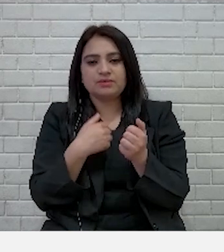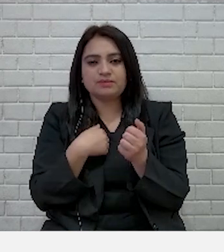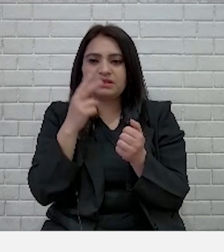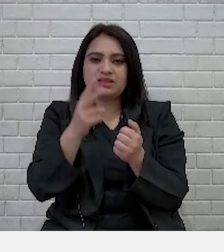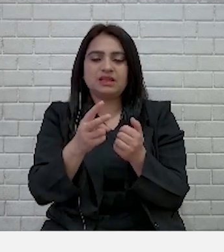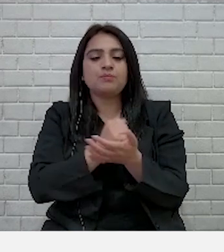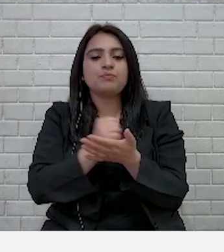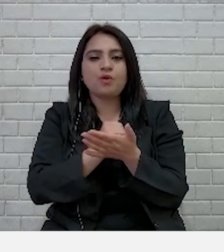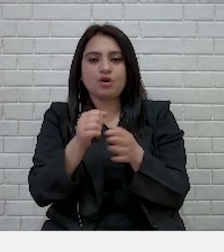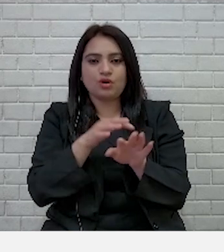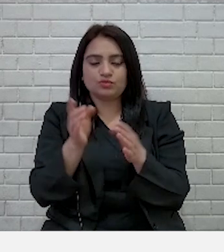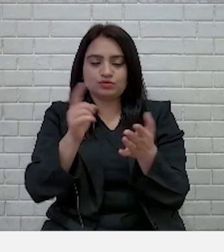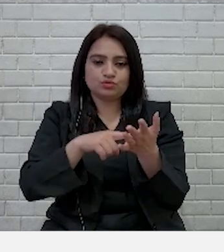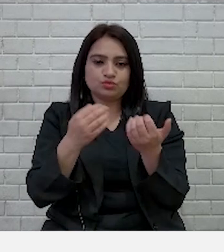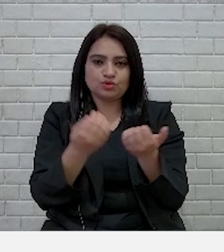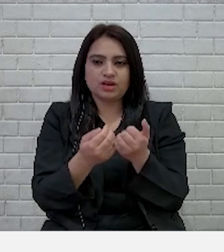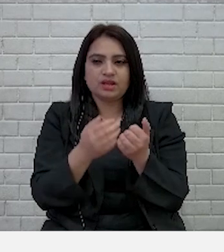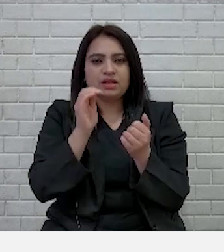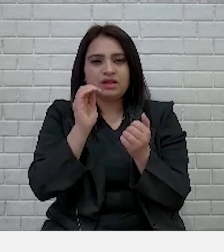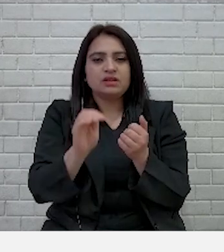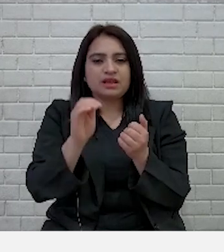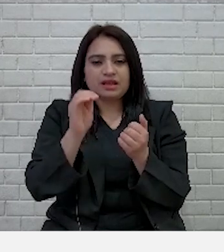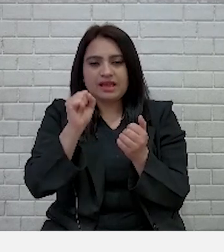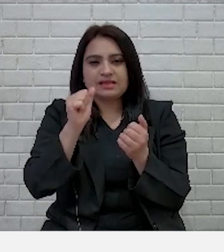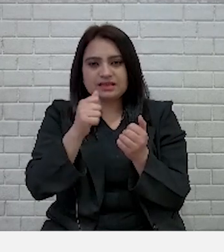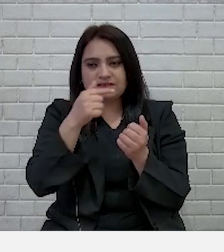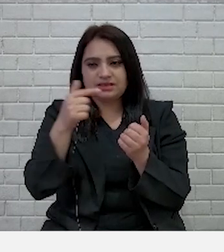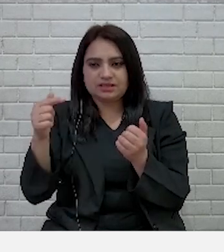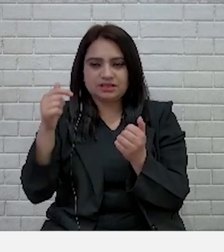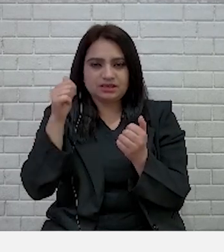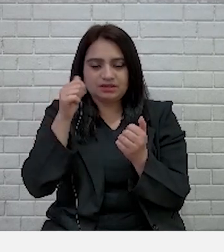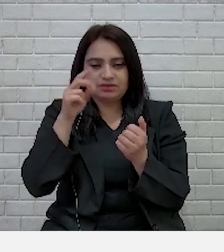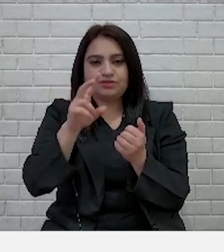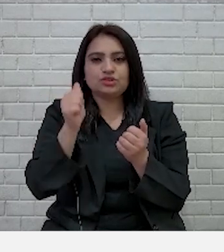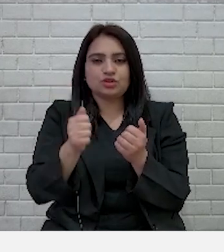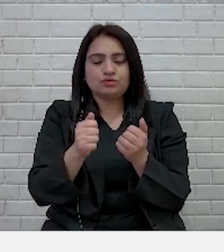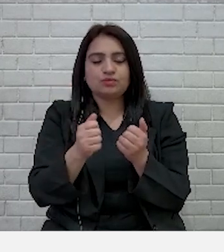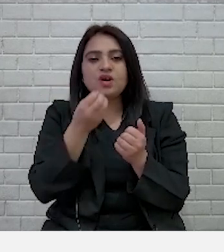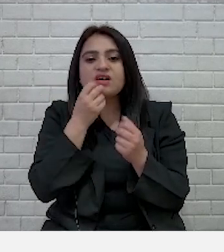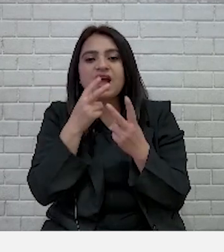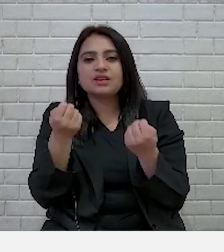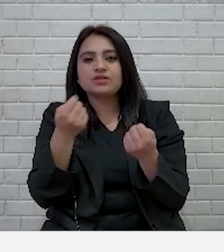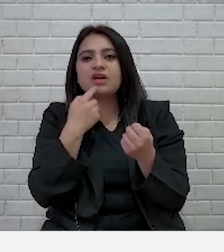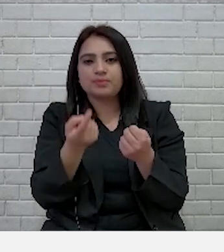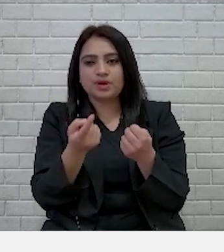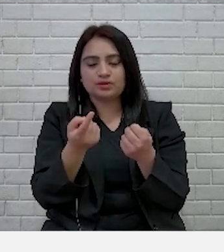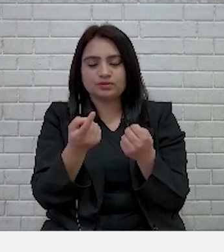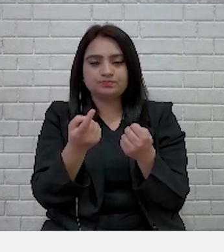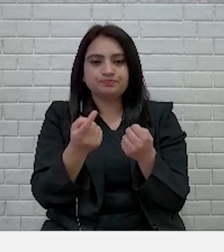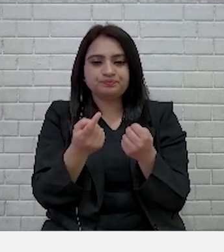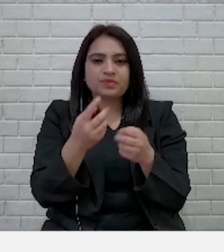basically was started with a vision that the unexplored flavors of Tarai and the community that makes it,